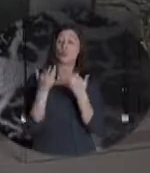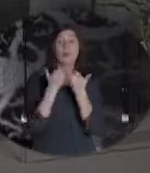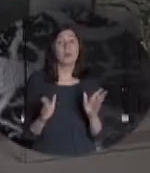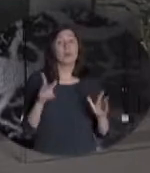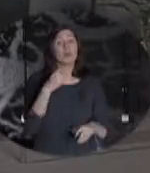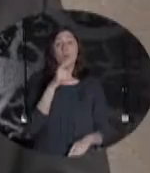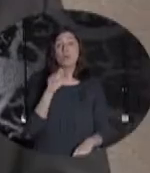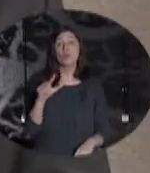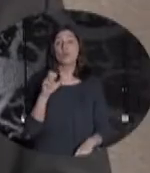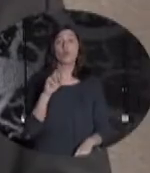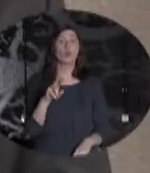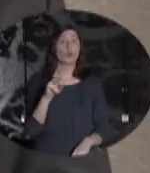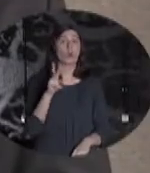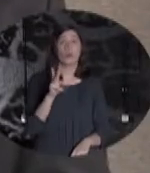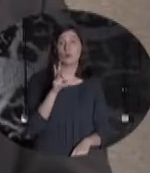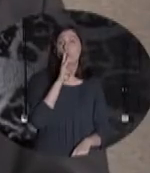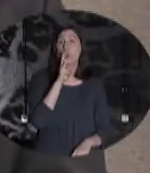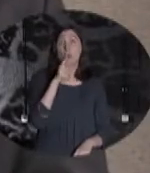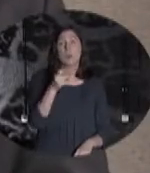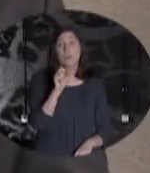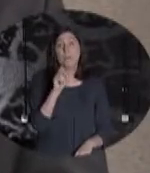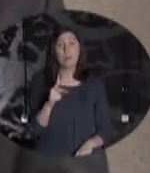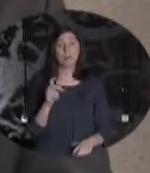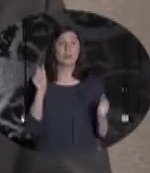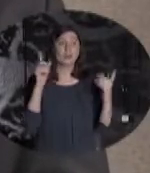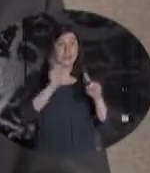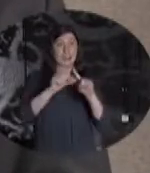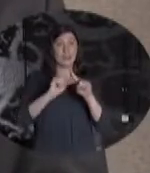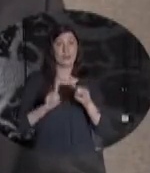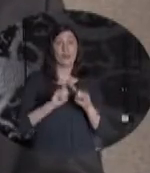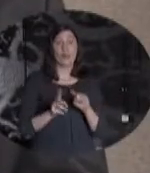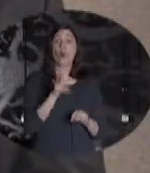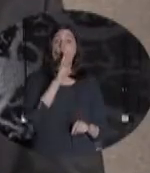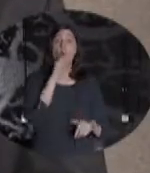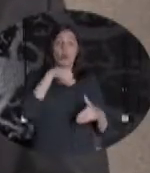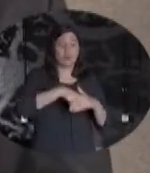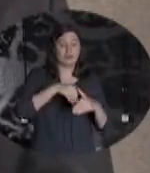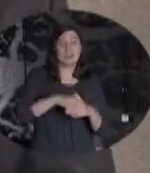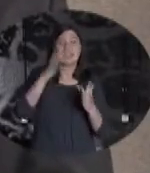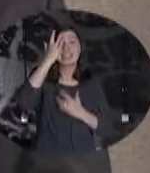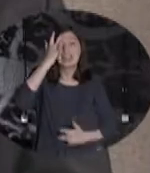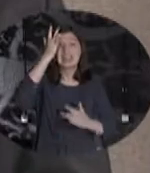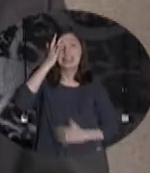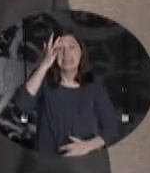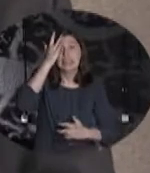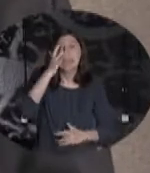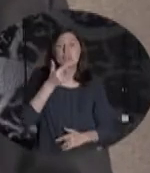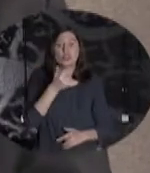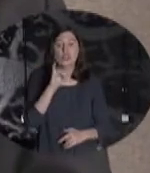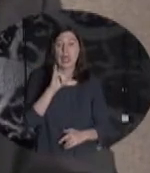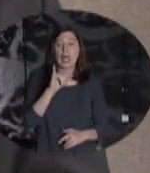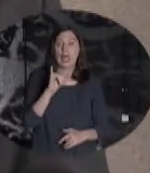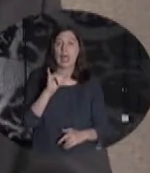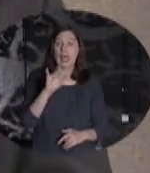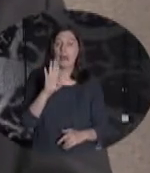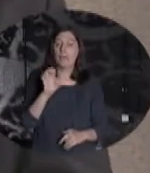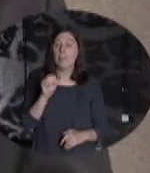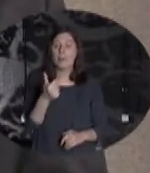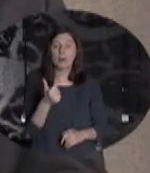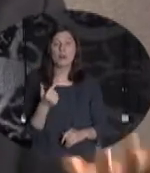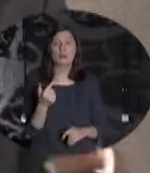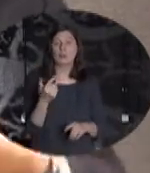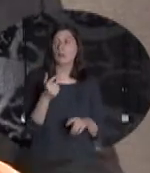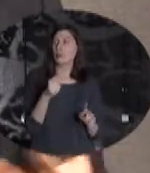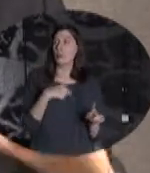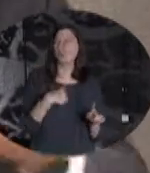parks or fountains or things like that, a lot of waterborne illnesses, a lot of GI bugs, something called cryptosporidium, which is